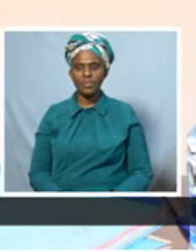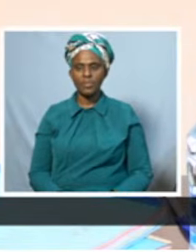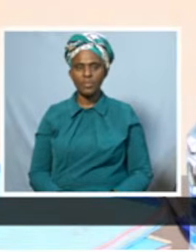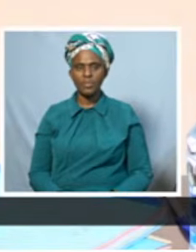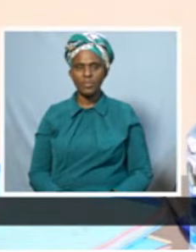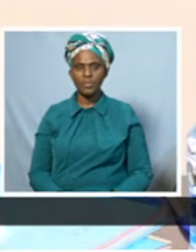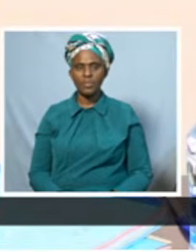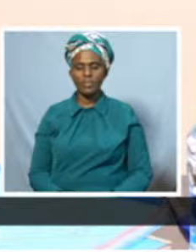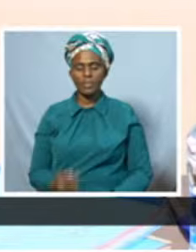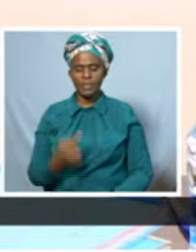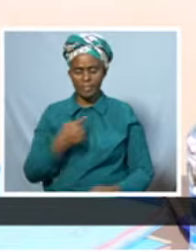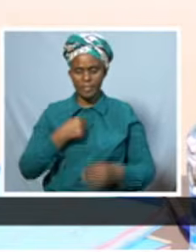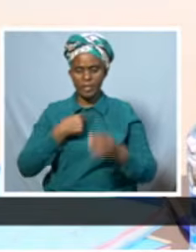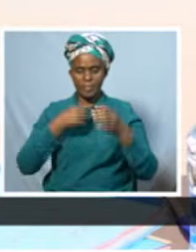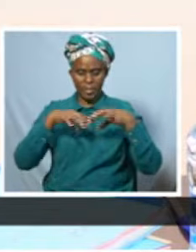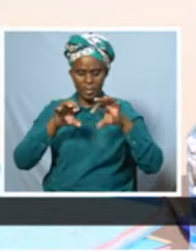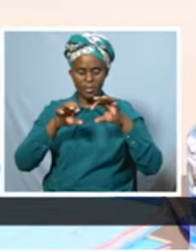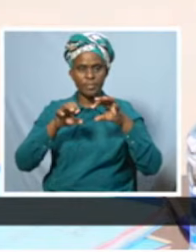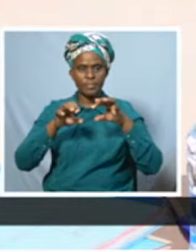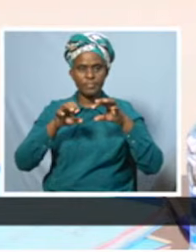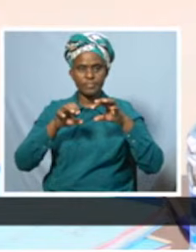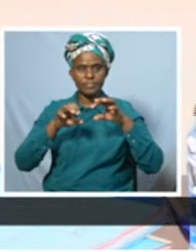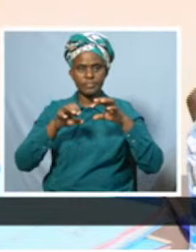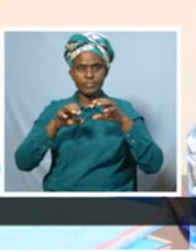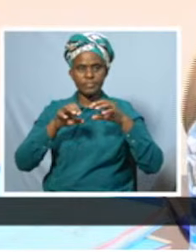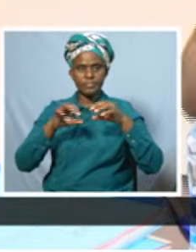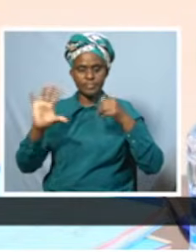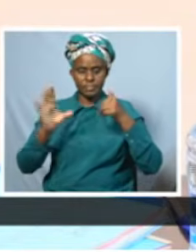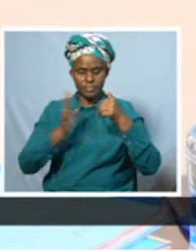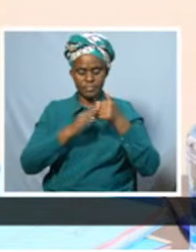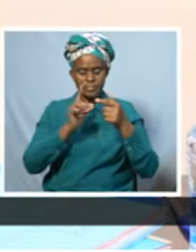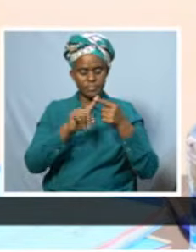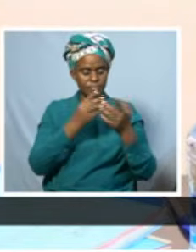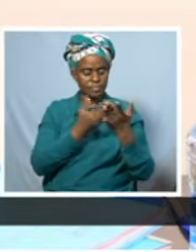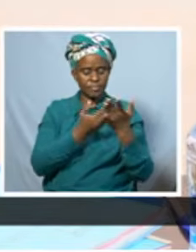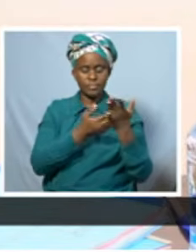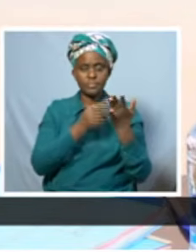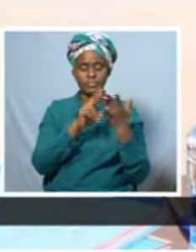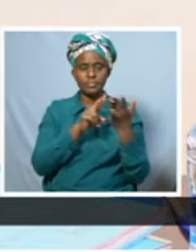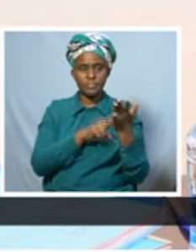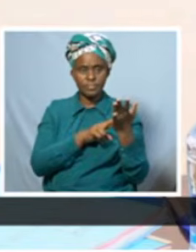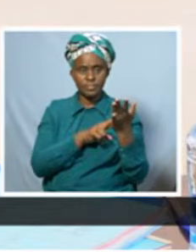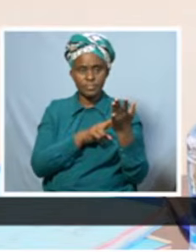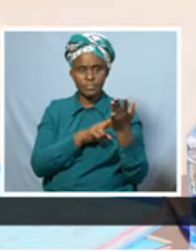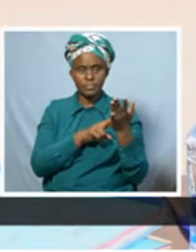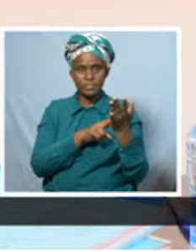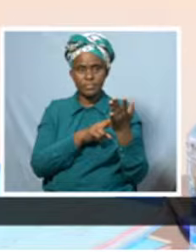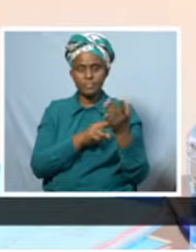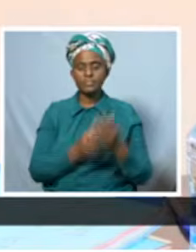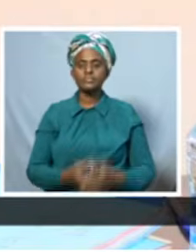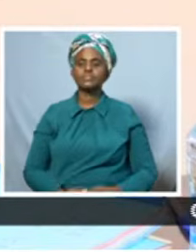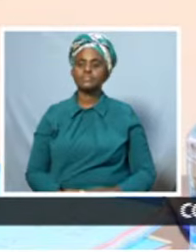Chair, allow me to proceed to come back to the main report